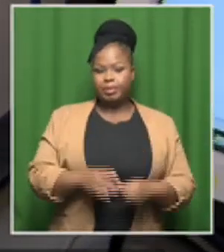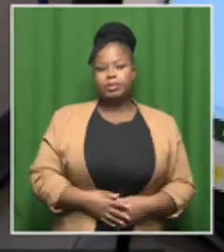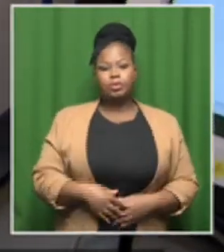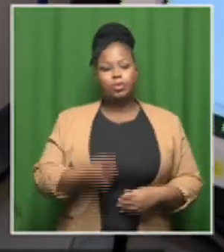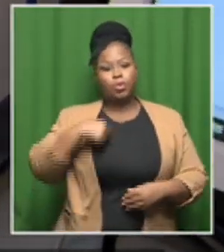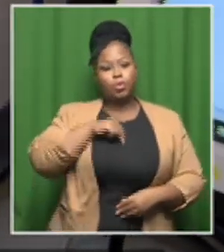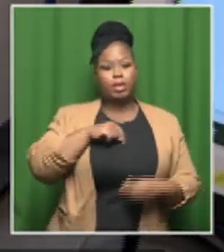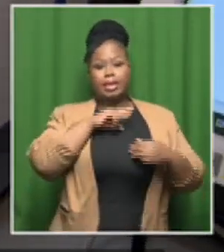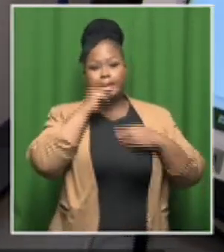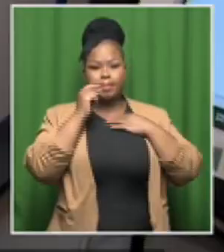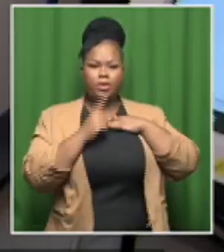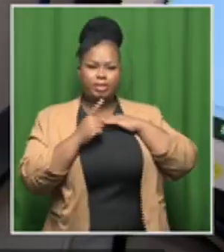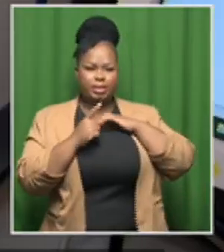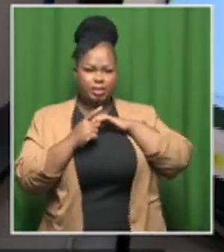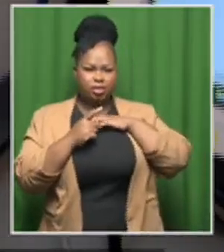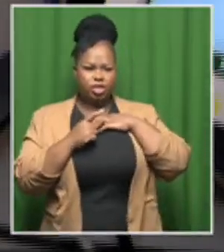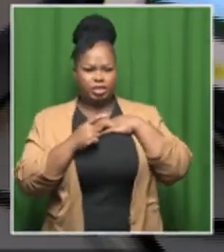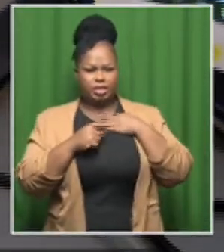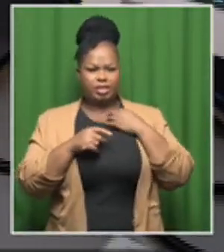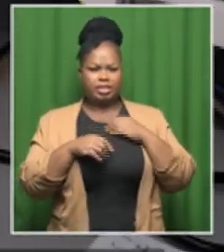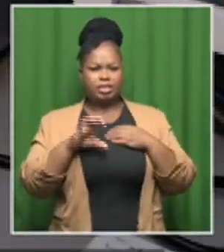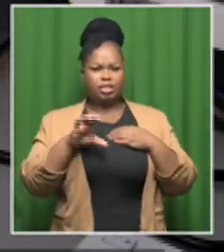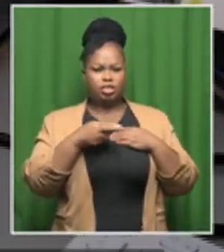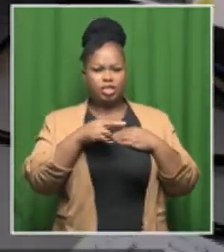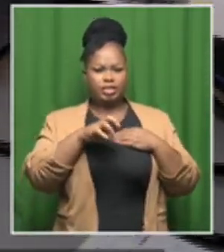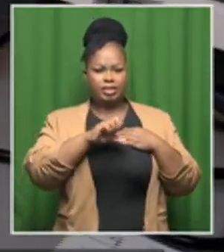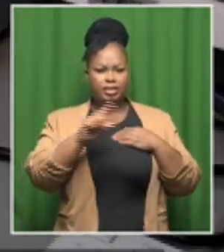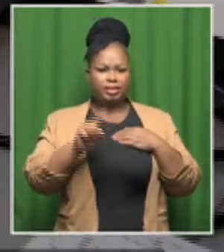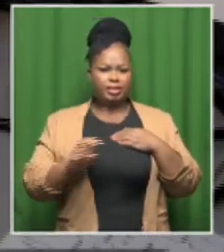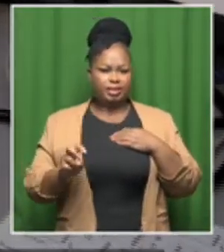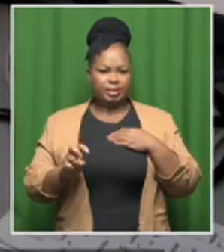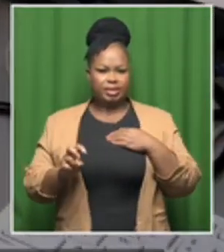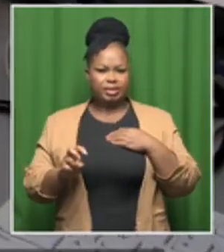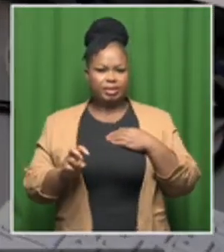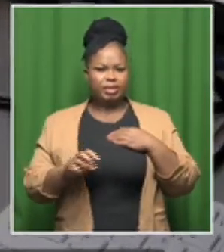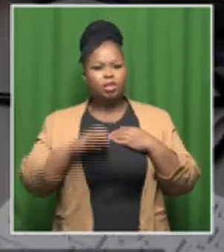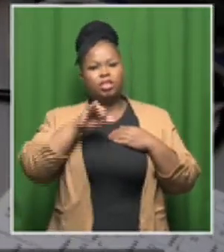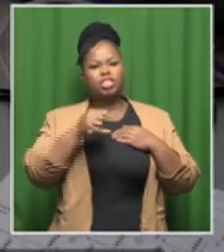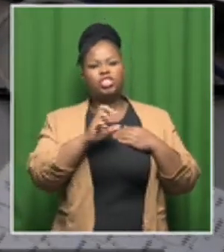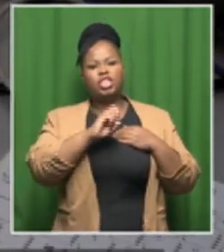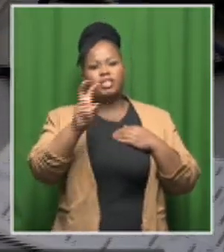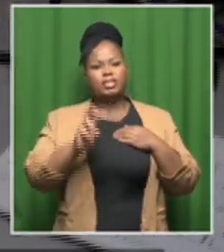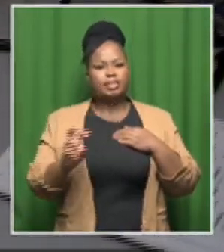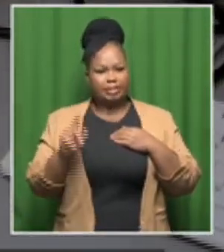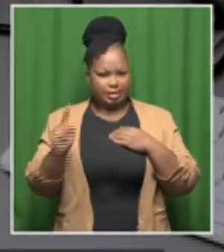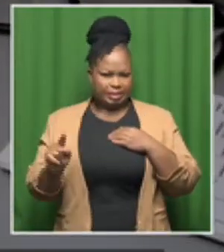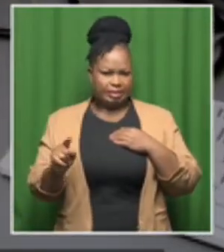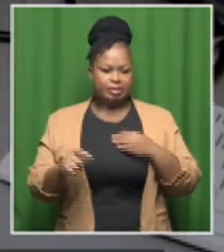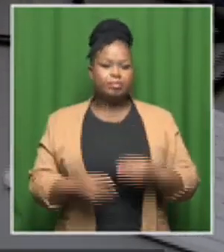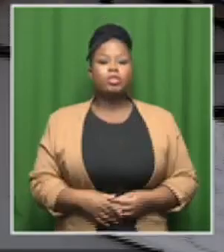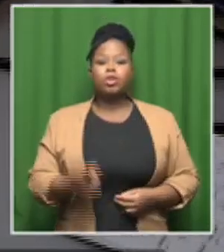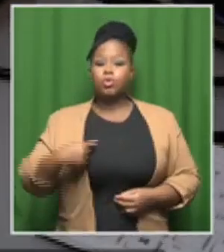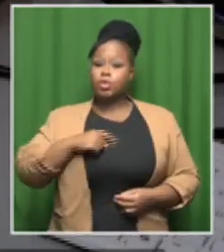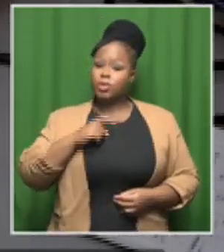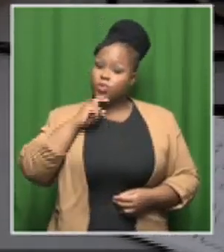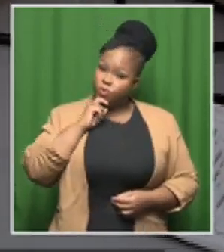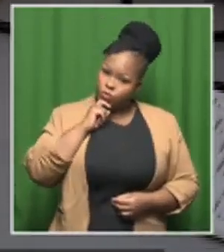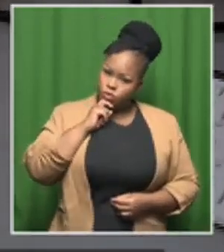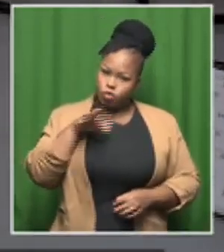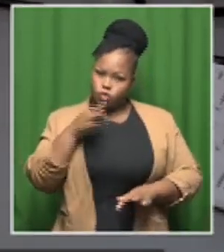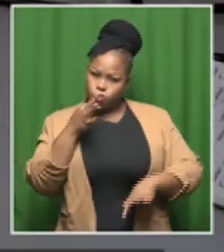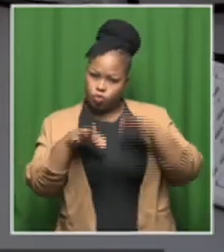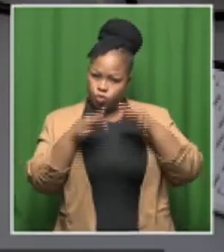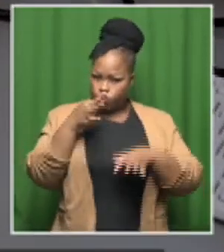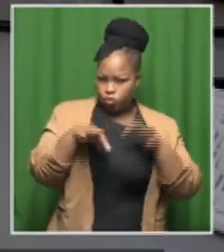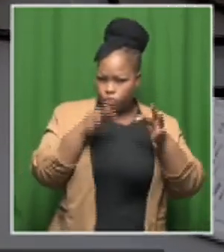instrument, which we call Jess. The instrument called Jess is the instrument that we use now to figure out, once